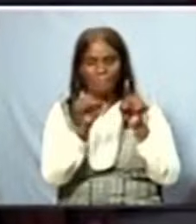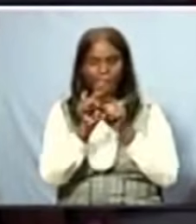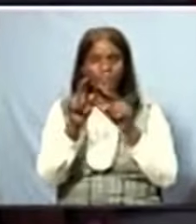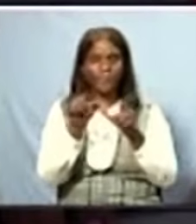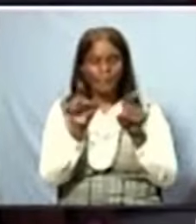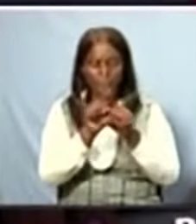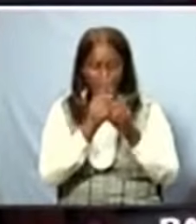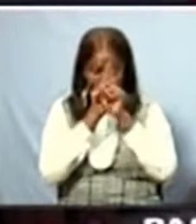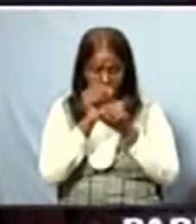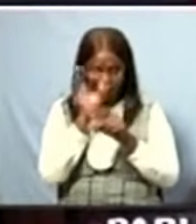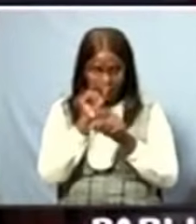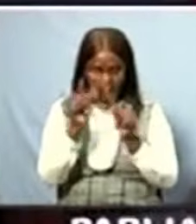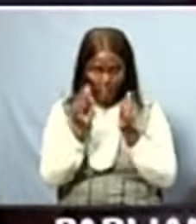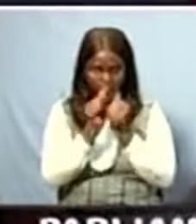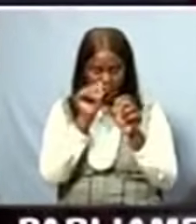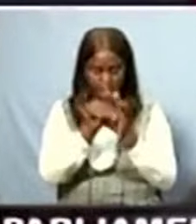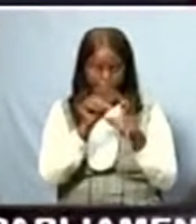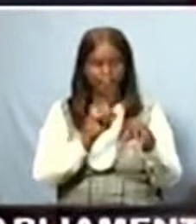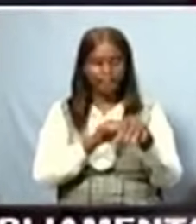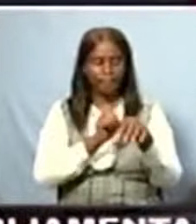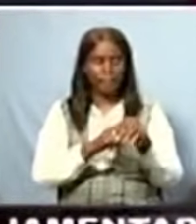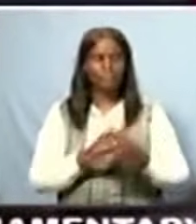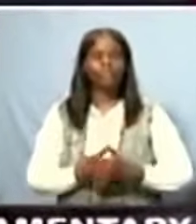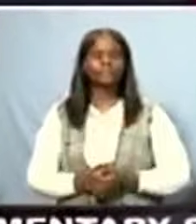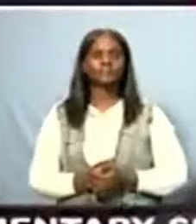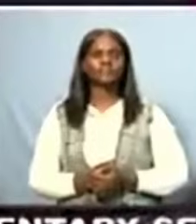a determination within the prescribed time frame.